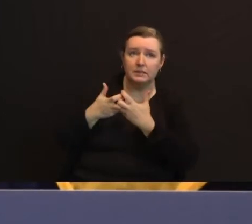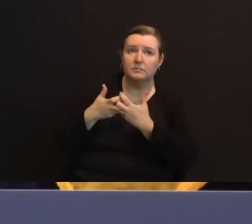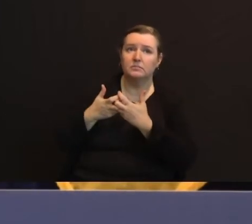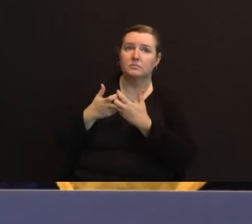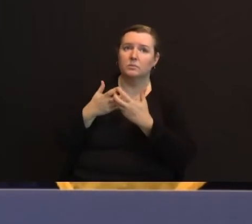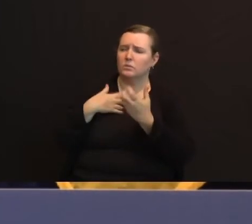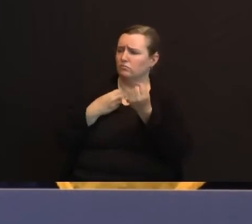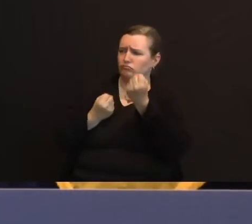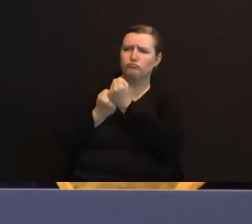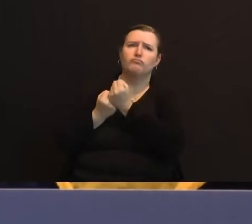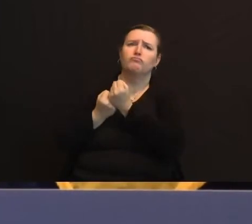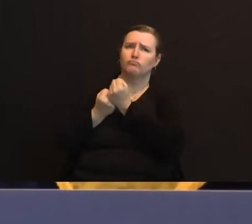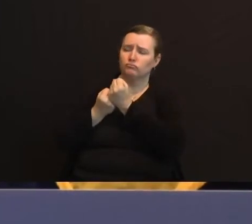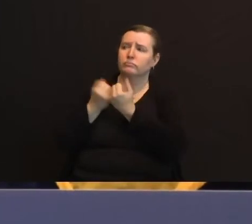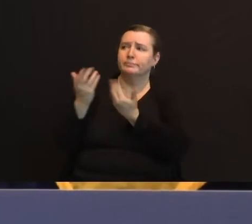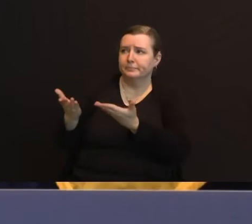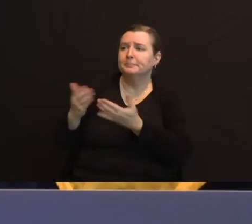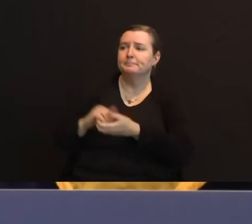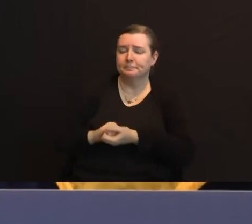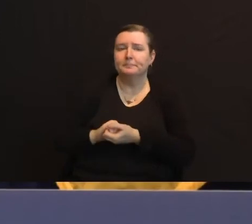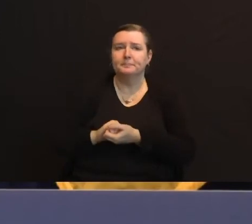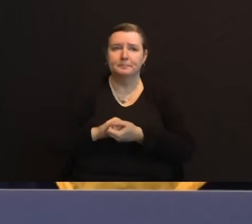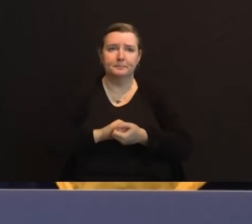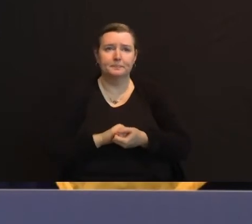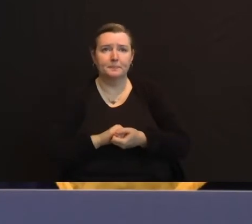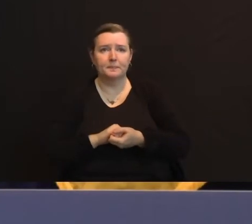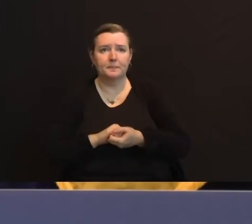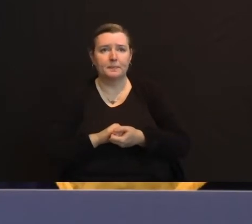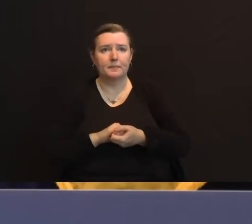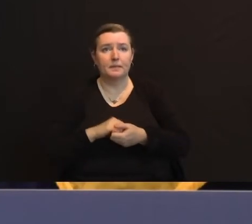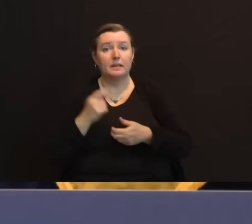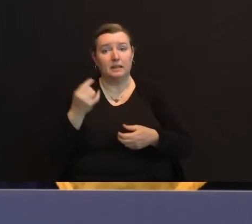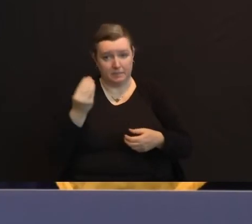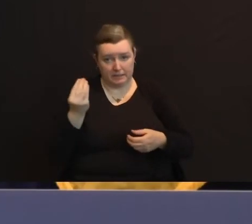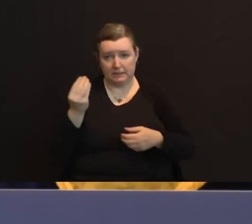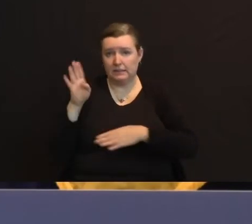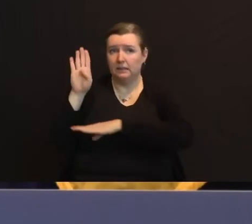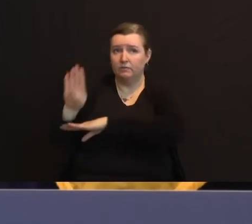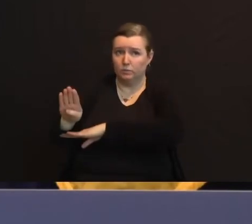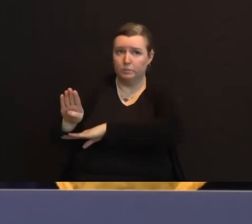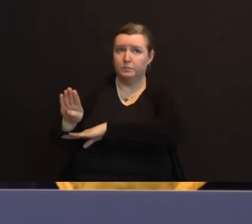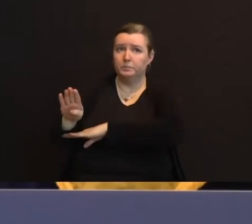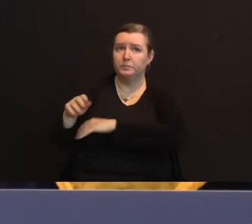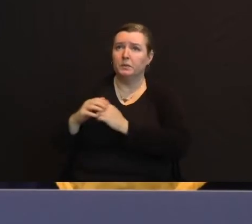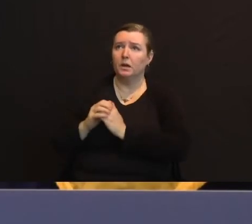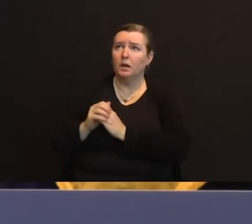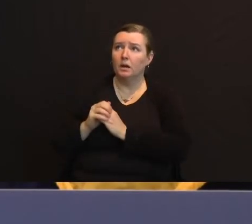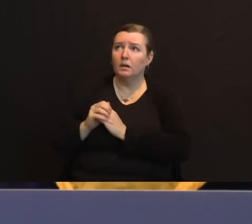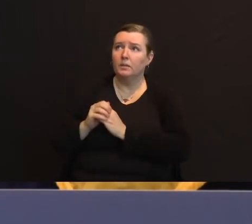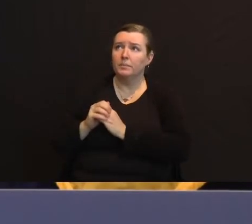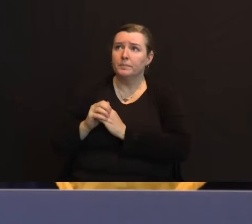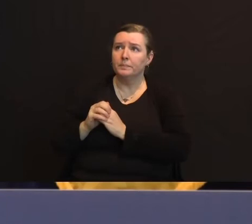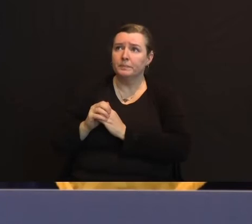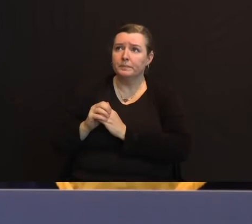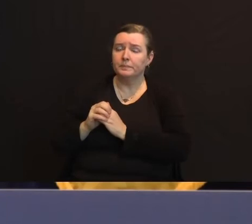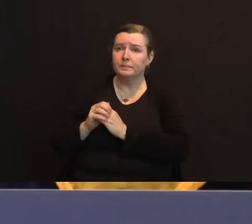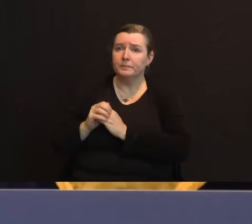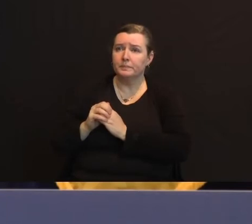were together Monday afternoon, which gets to a less weighty but important observation. We'll start over here,